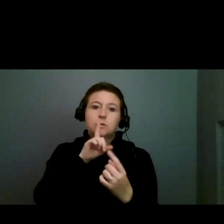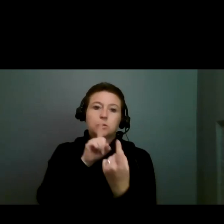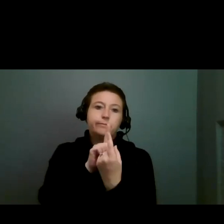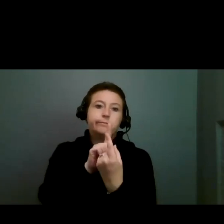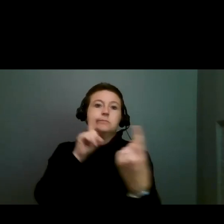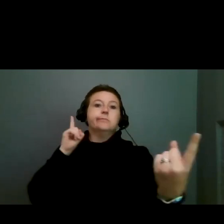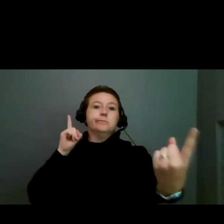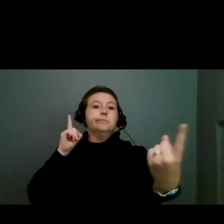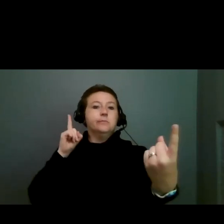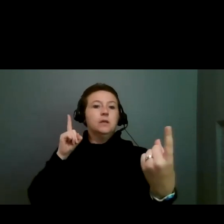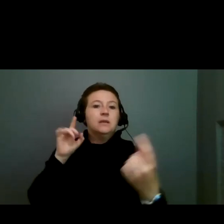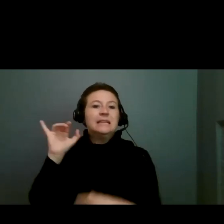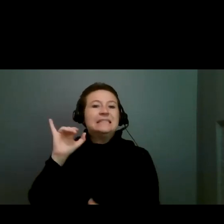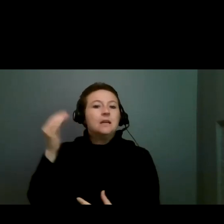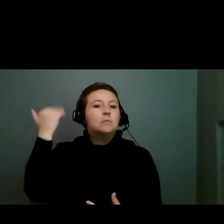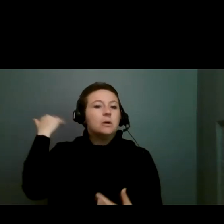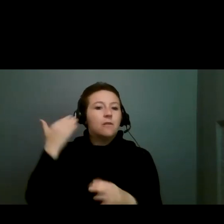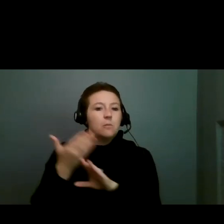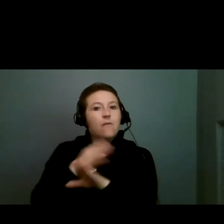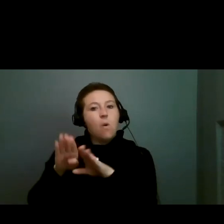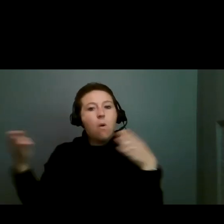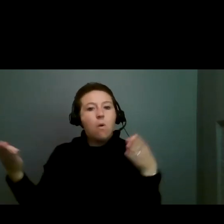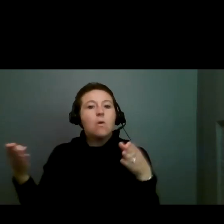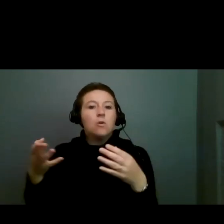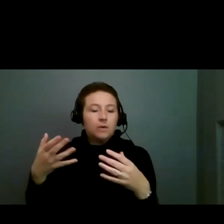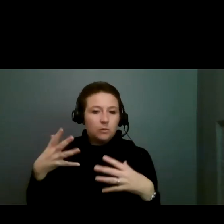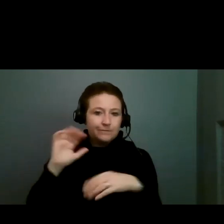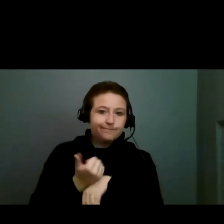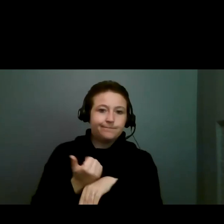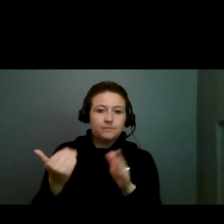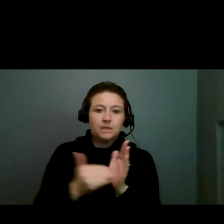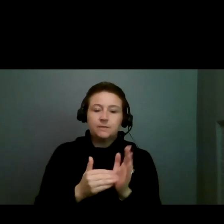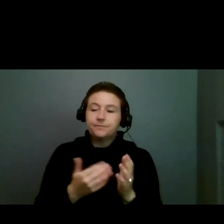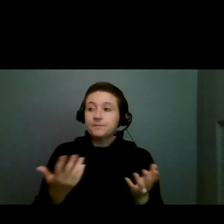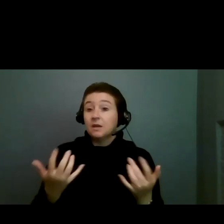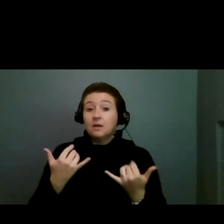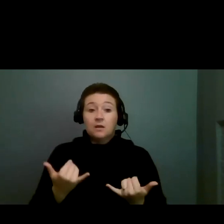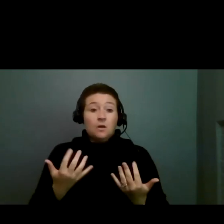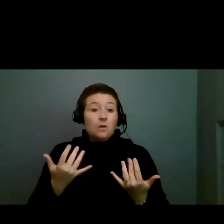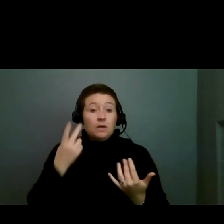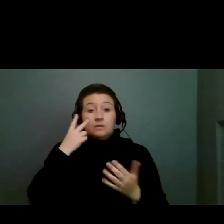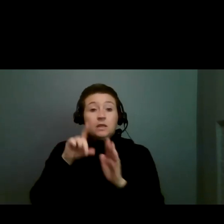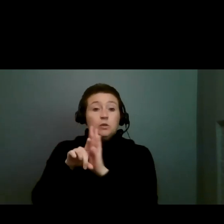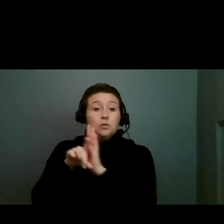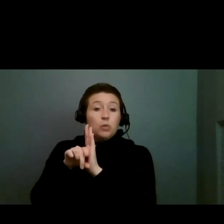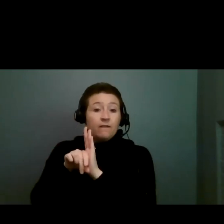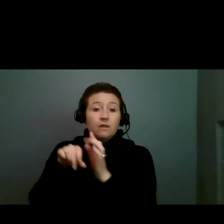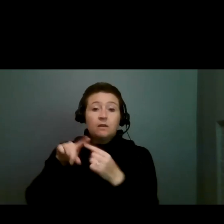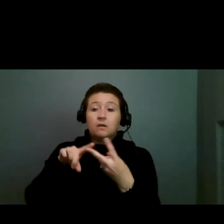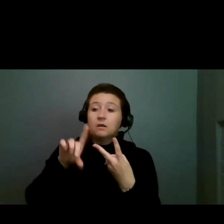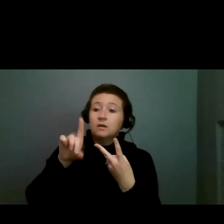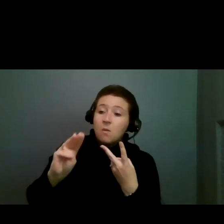initiatives that were present prior to reopening. We'll have to wait and see what Springfield and Des